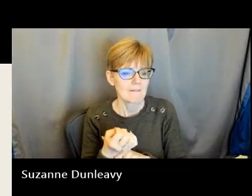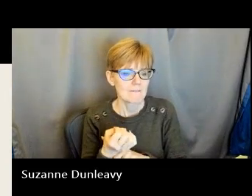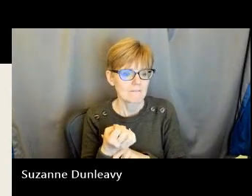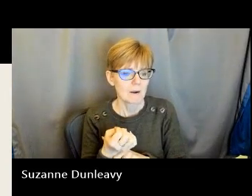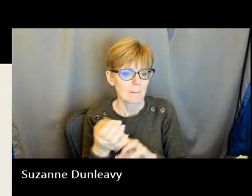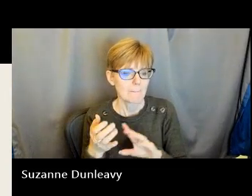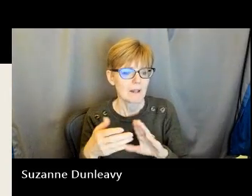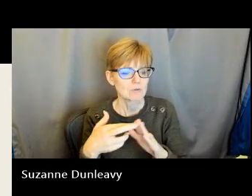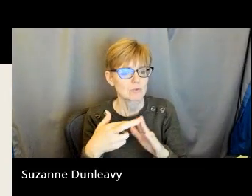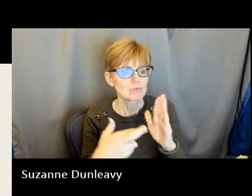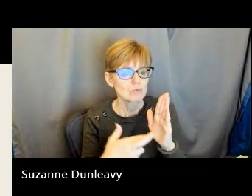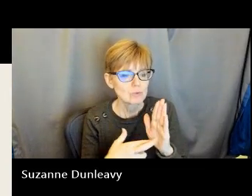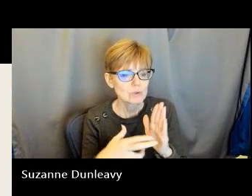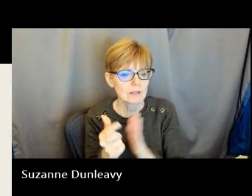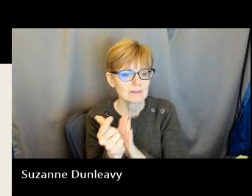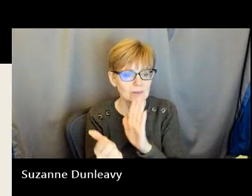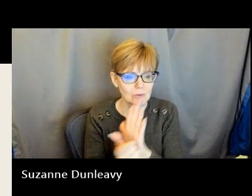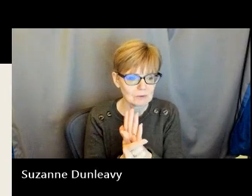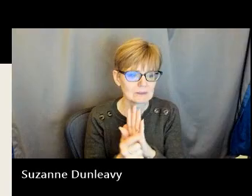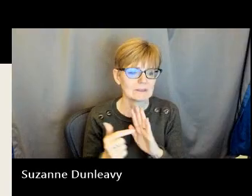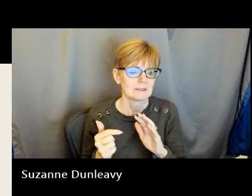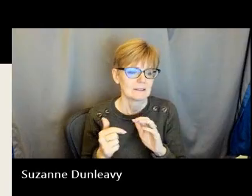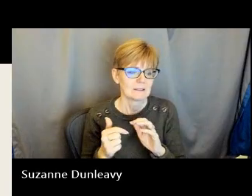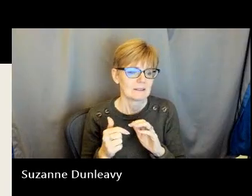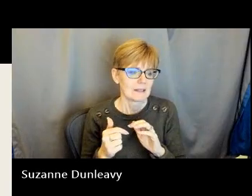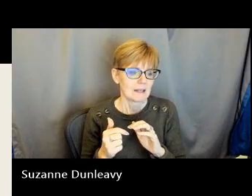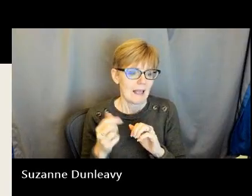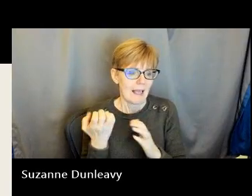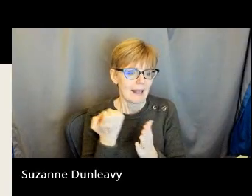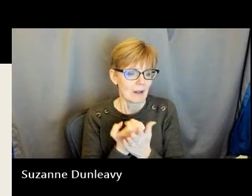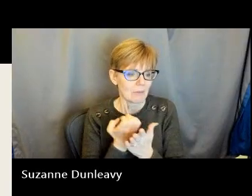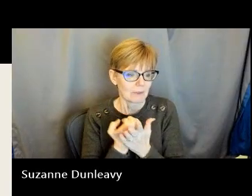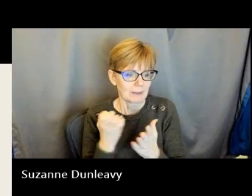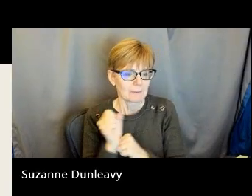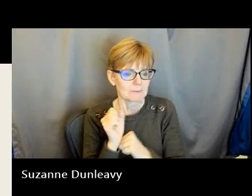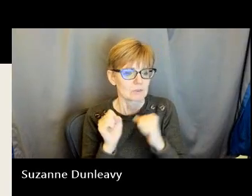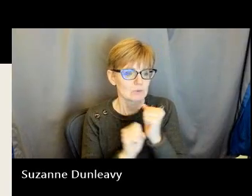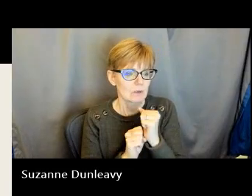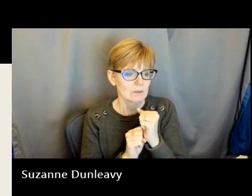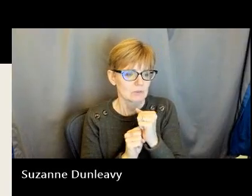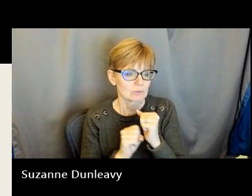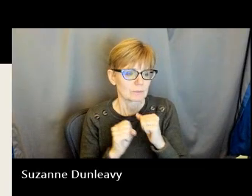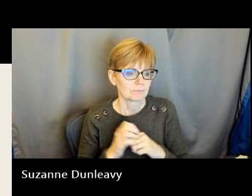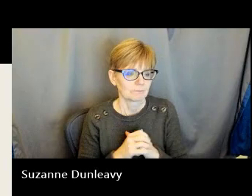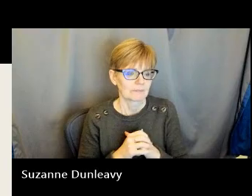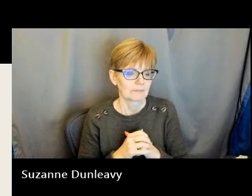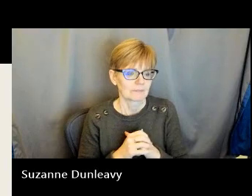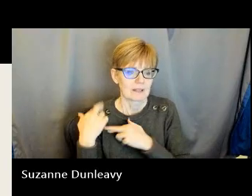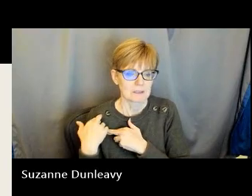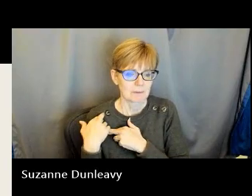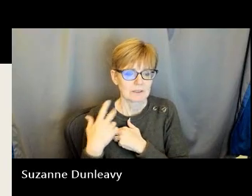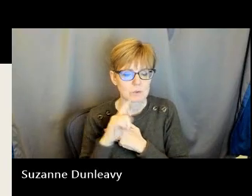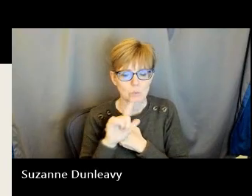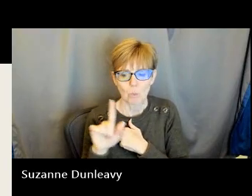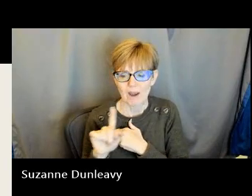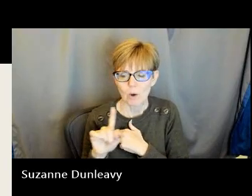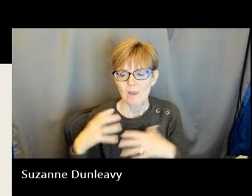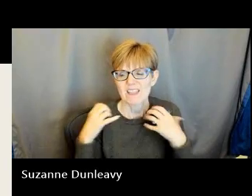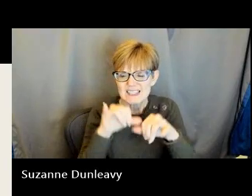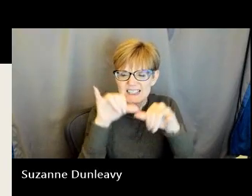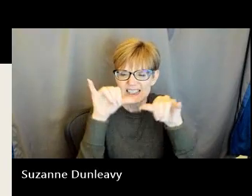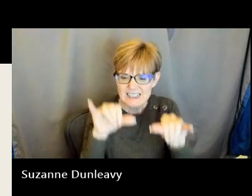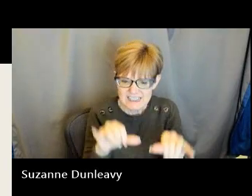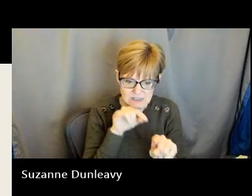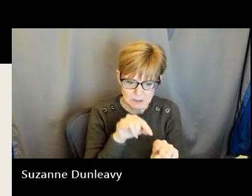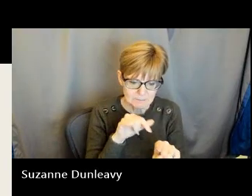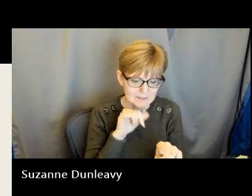with the systems that produce inequitable exposure to risk, not the communities that are experiencing the risk themselves. And